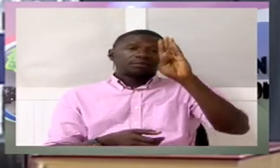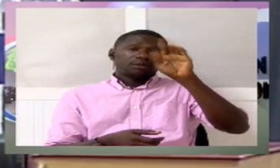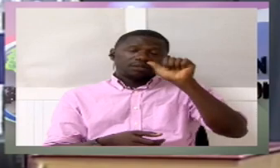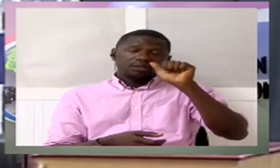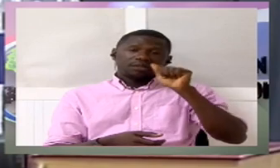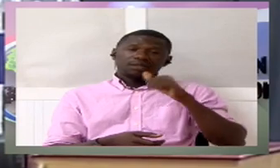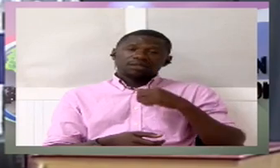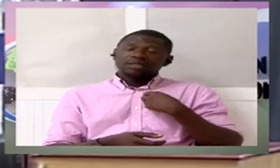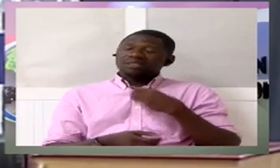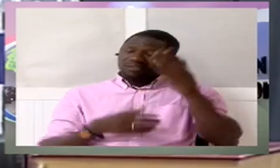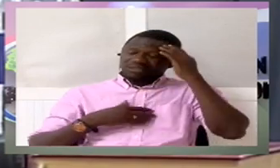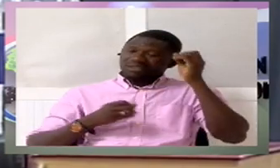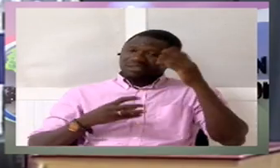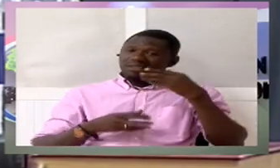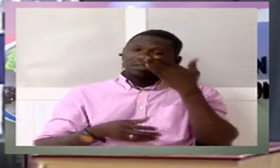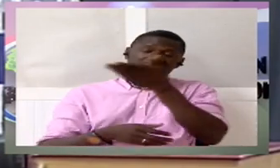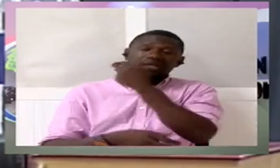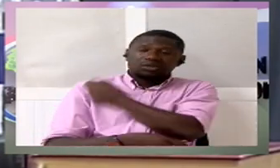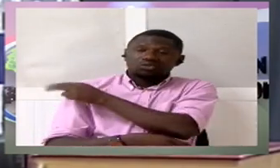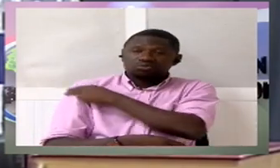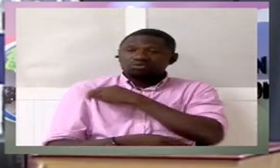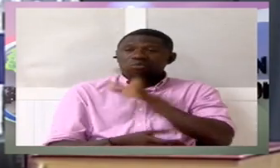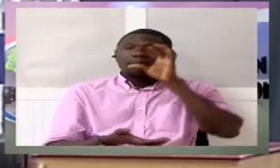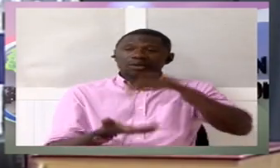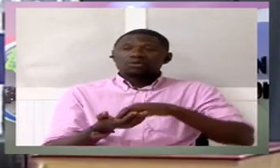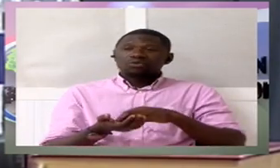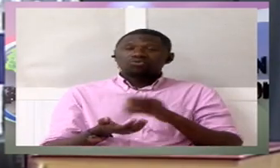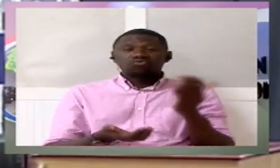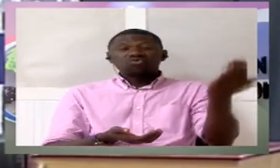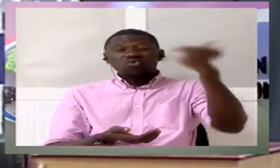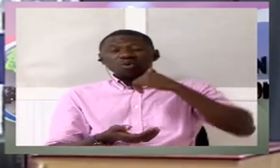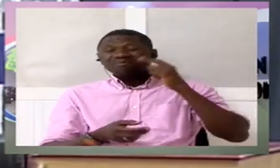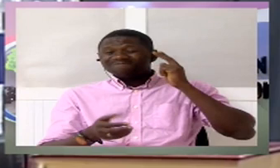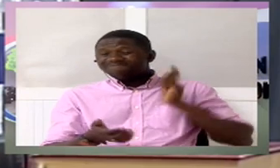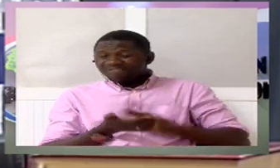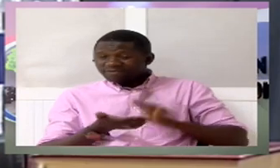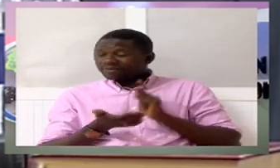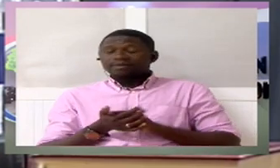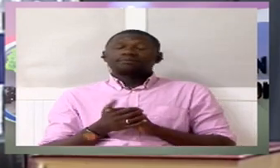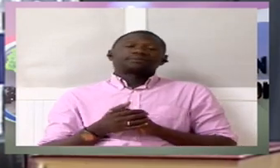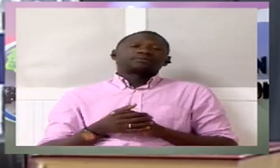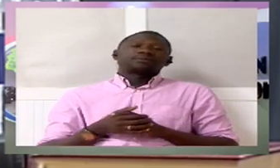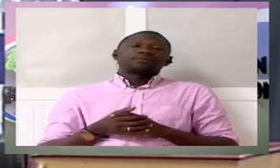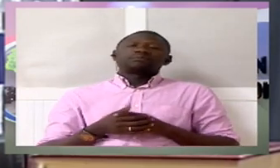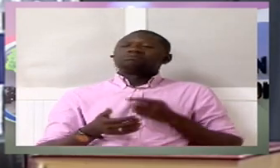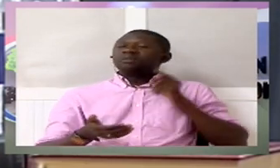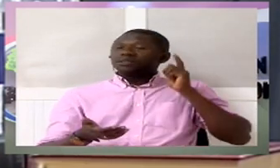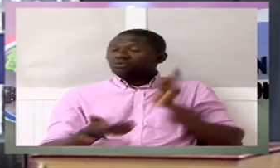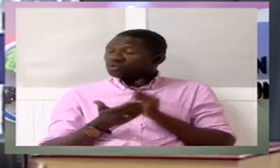sick, he's at a hospital, and that he should come immediately. Ngosta wale nyaman tata lopsa anoto. I rushed to the